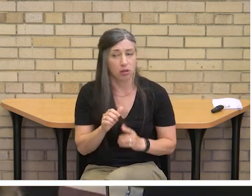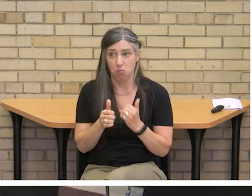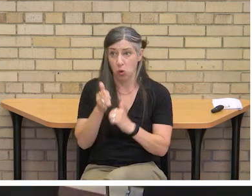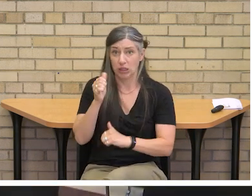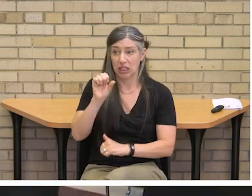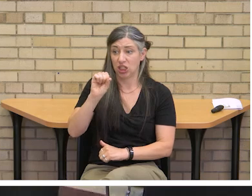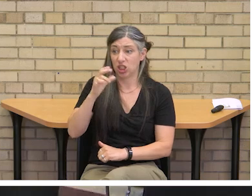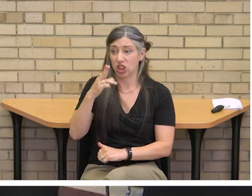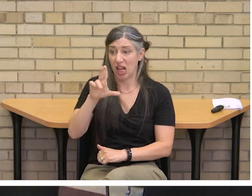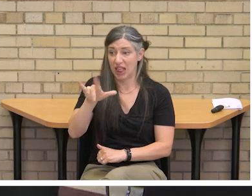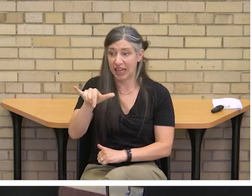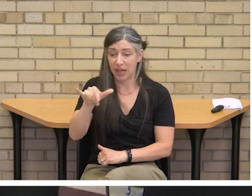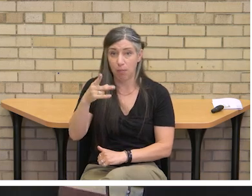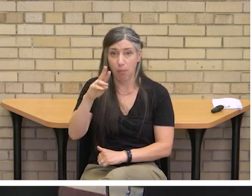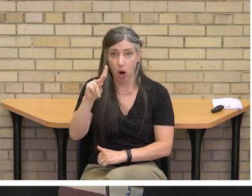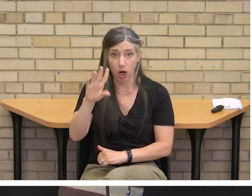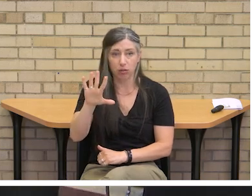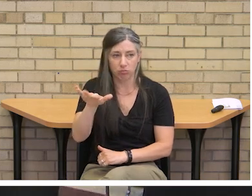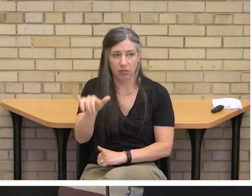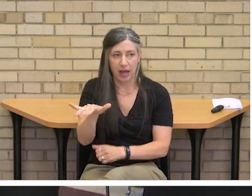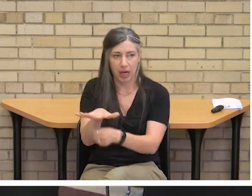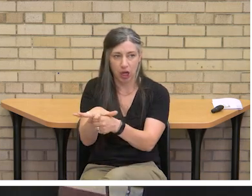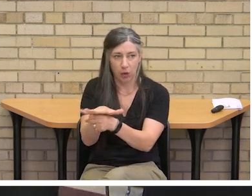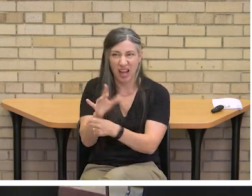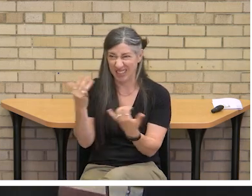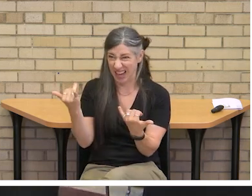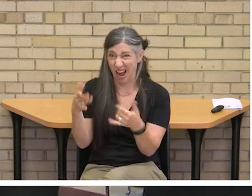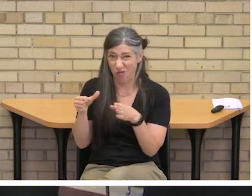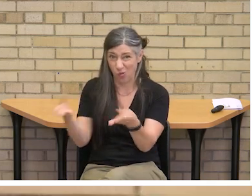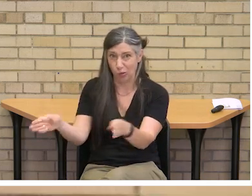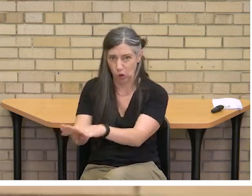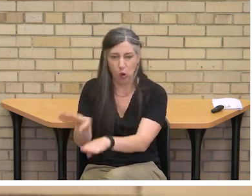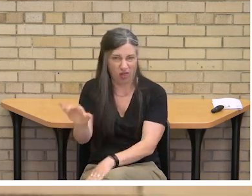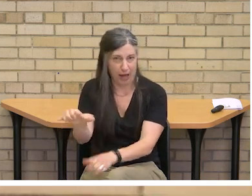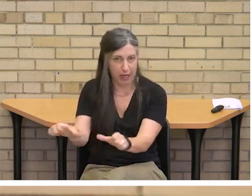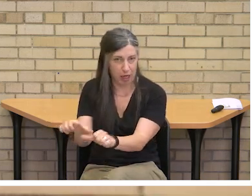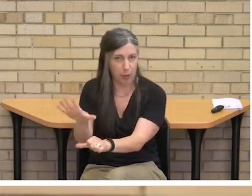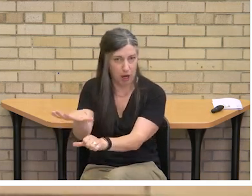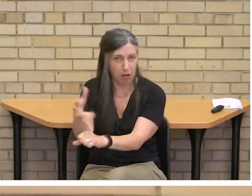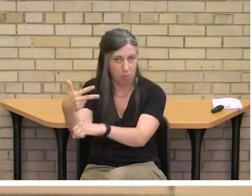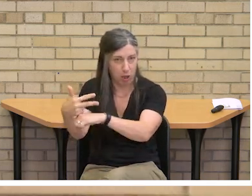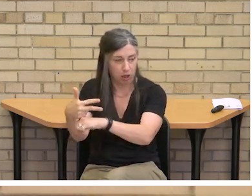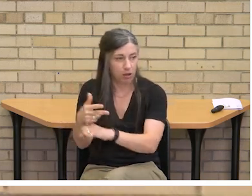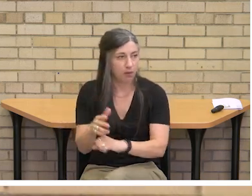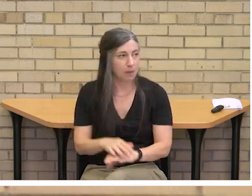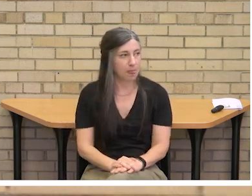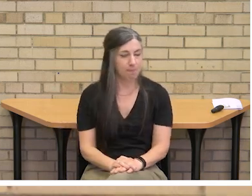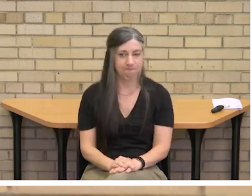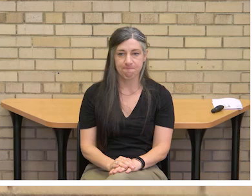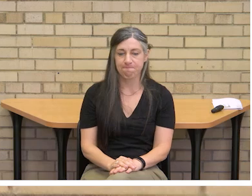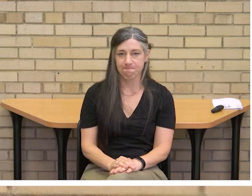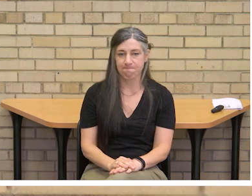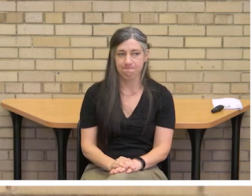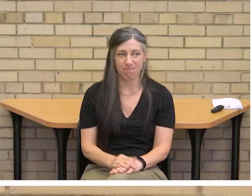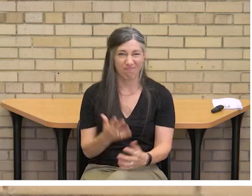the Schenley Park side where the road is closed currently. Okay, for those on Zoom, there might be some spillover into Schenley